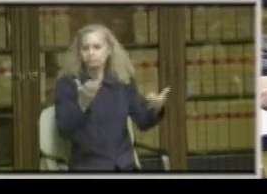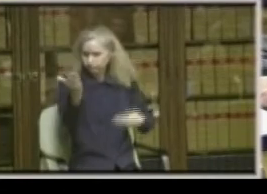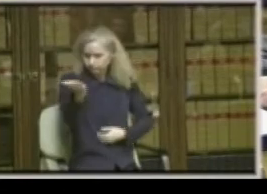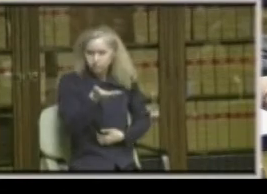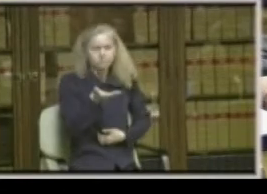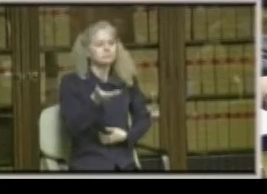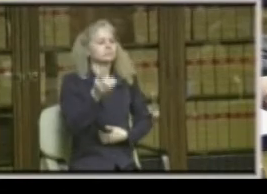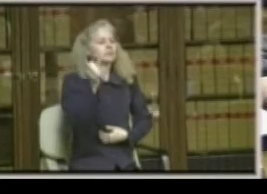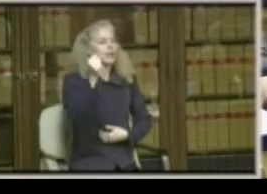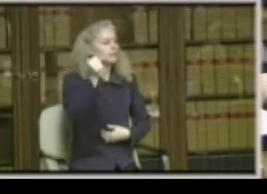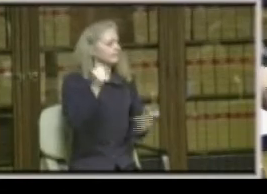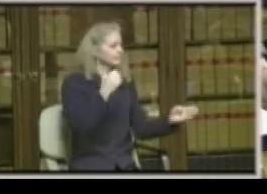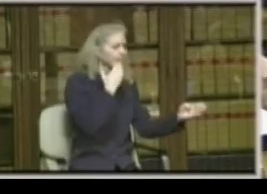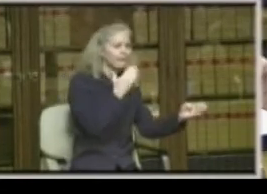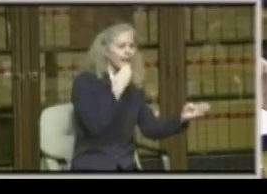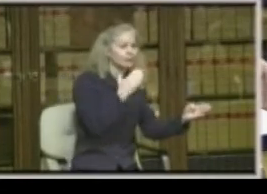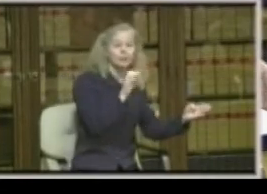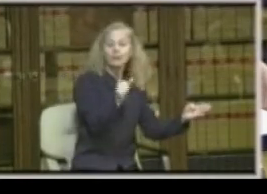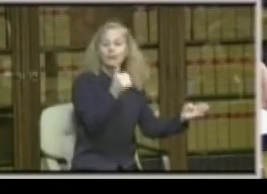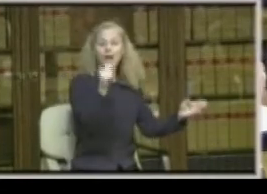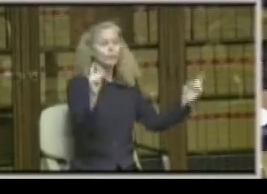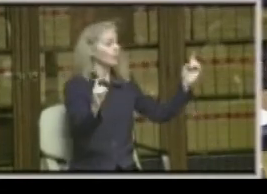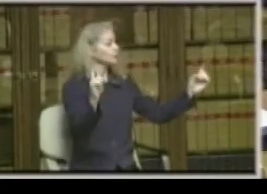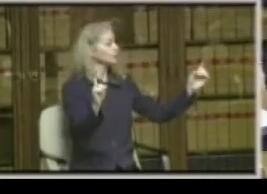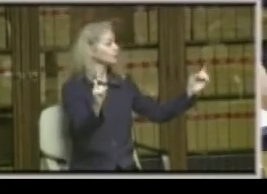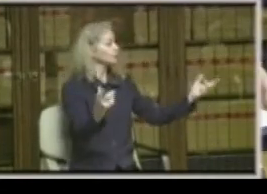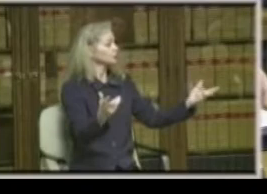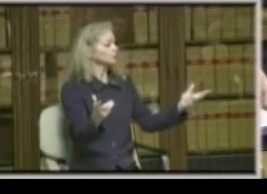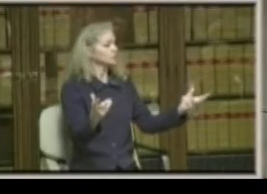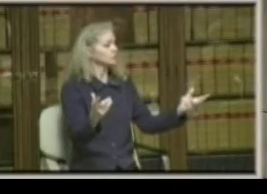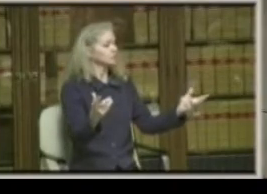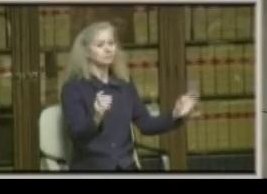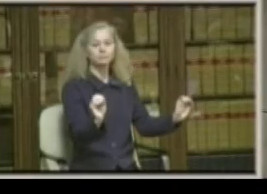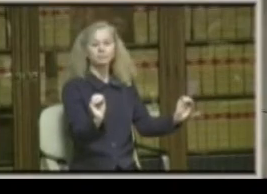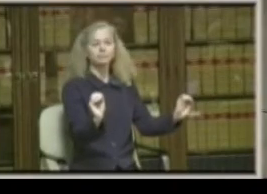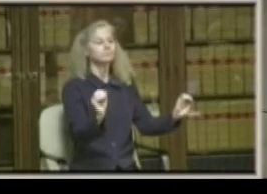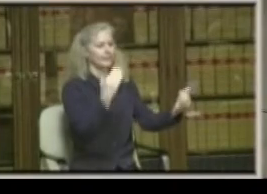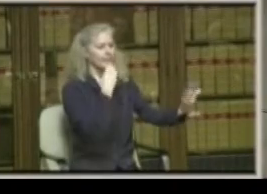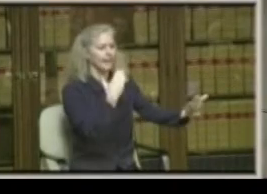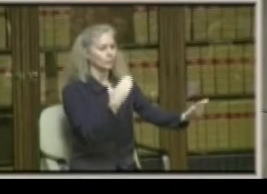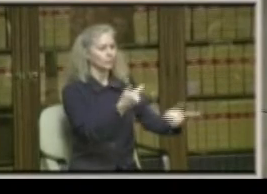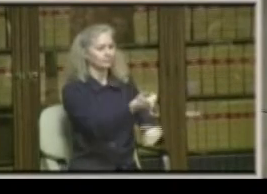Great. Thank you very much. Any other questions? Seeing none, thank you.